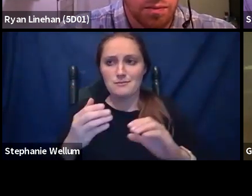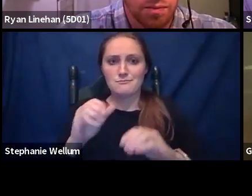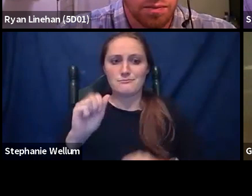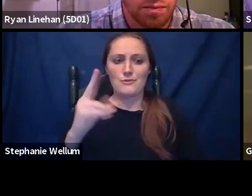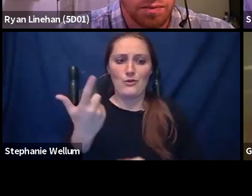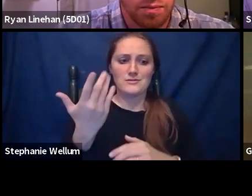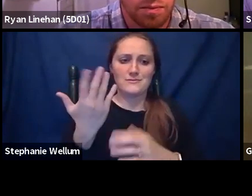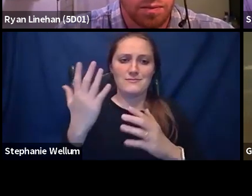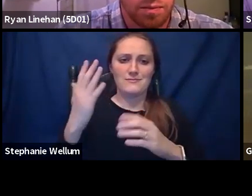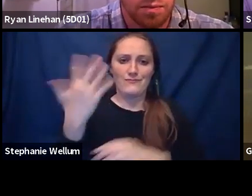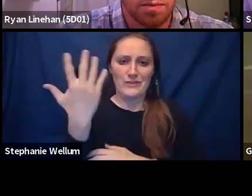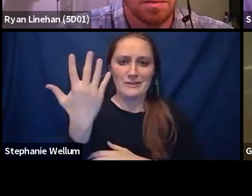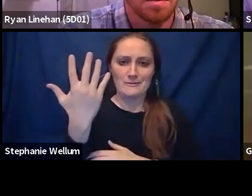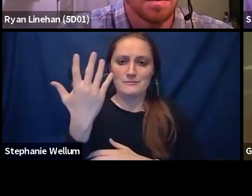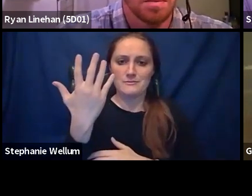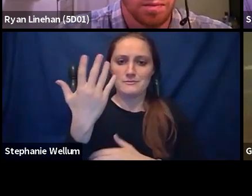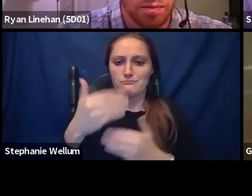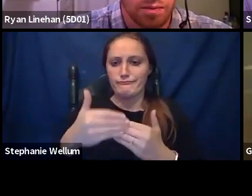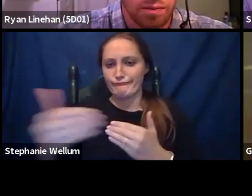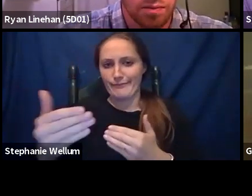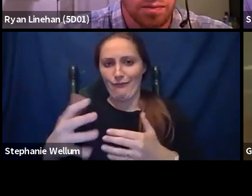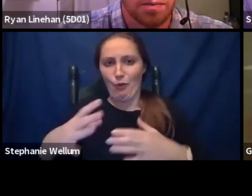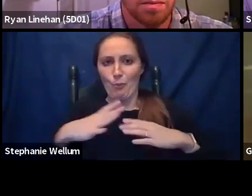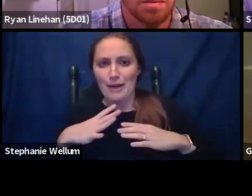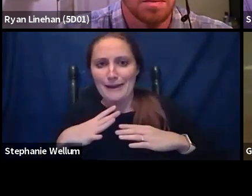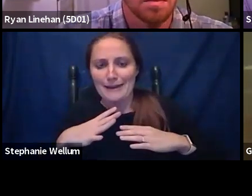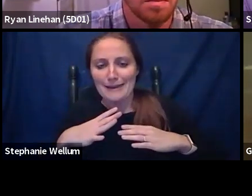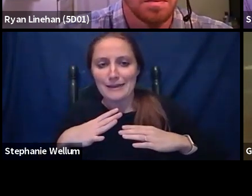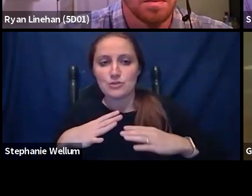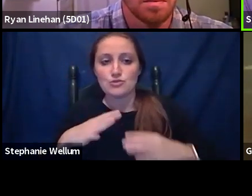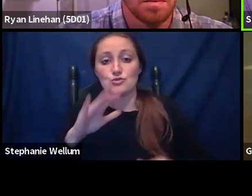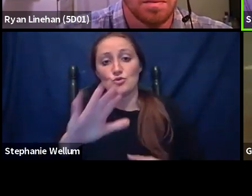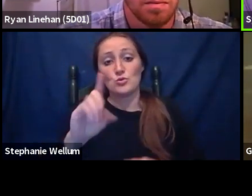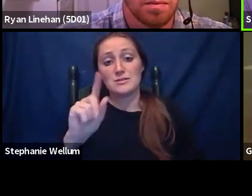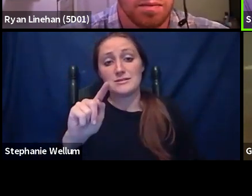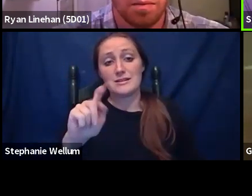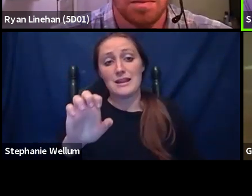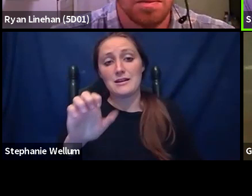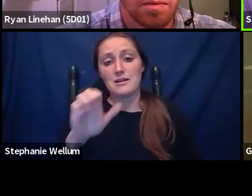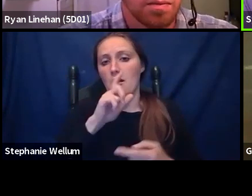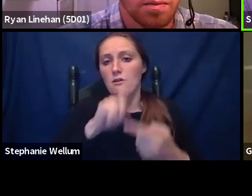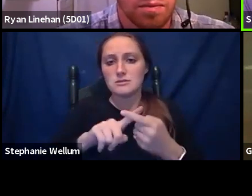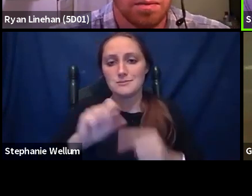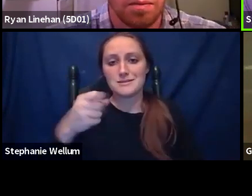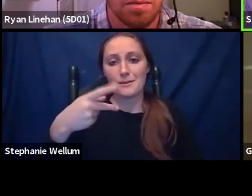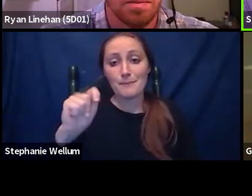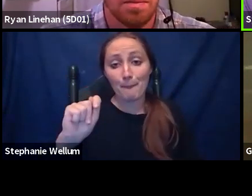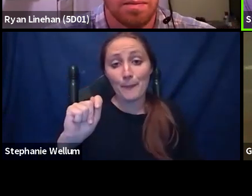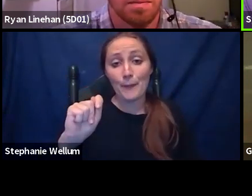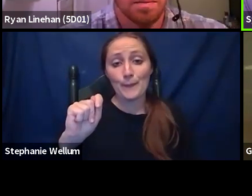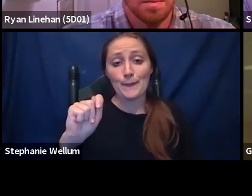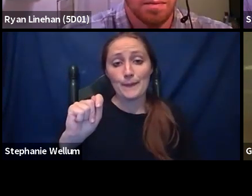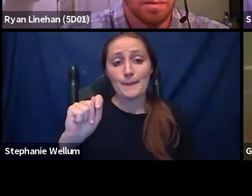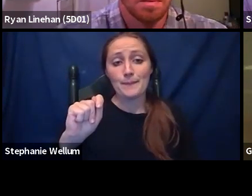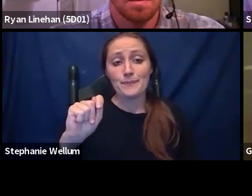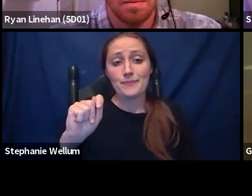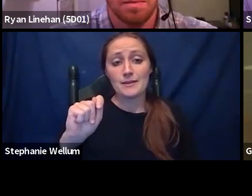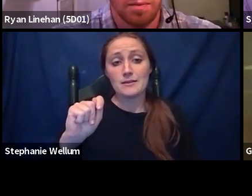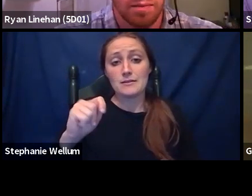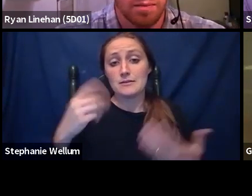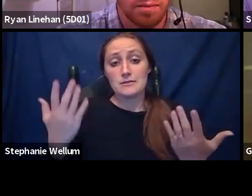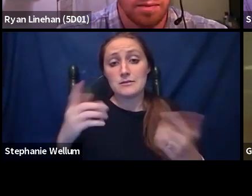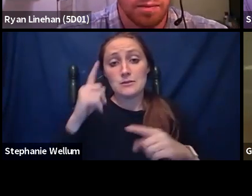So it looks like your hearing date won't be till September. Yeah, at the earliest. Yeah, so we'll be able to